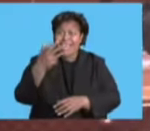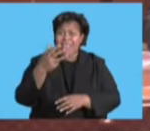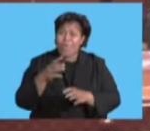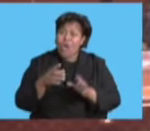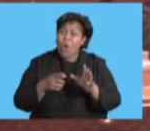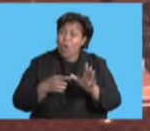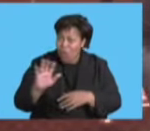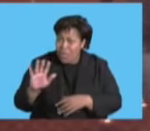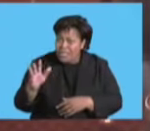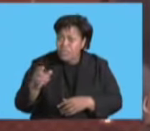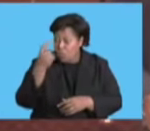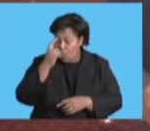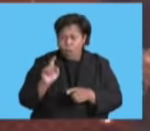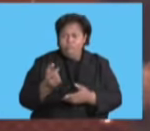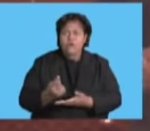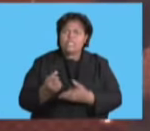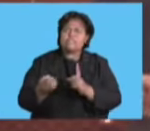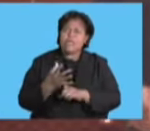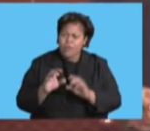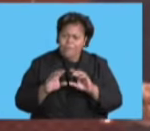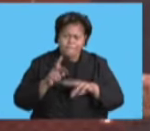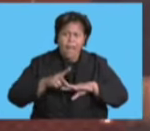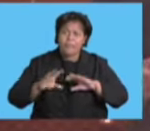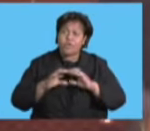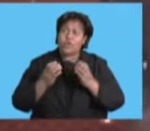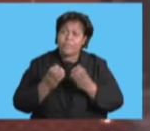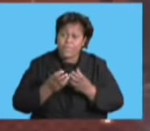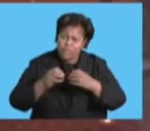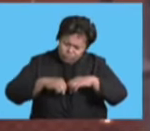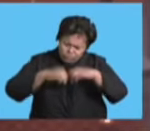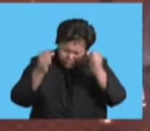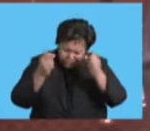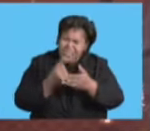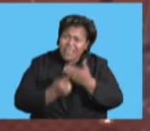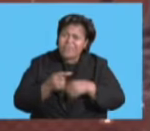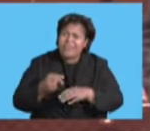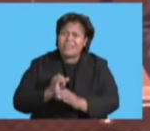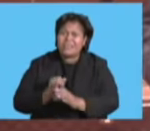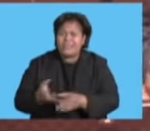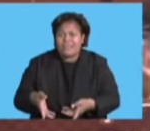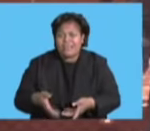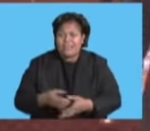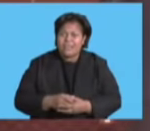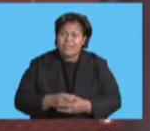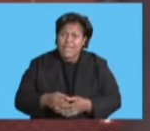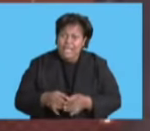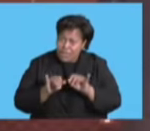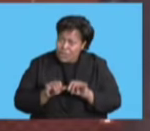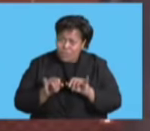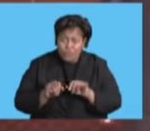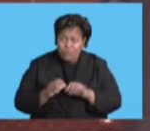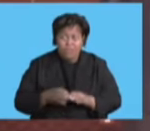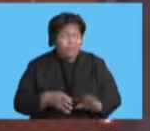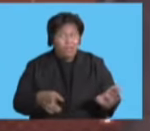special parliamentary committee into looking into the drug problem and other aspects. He is